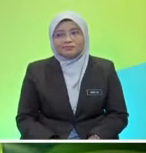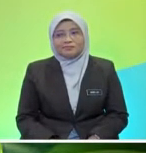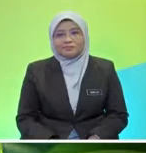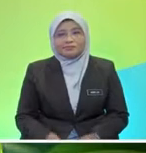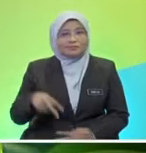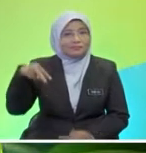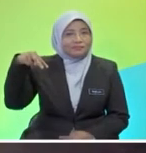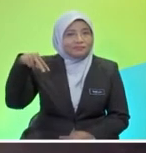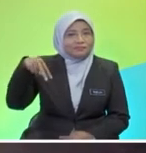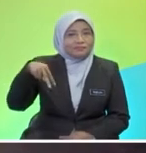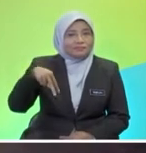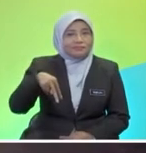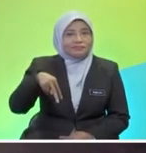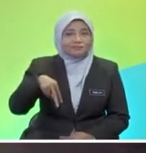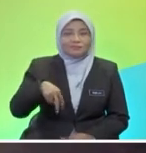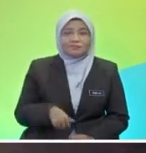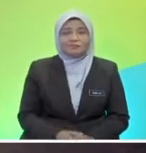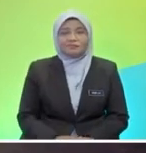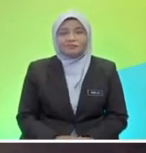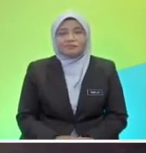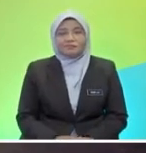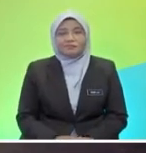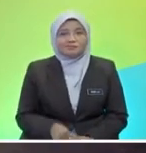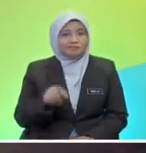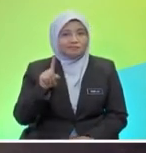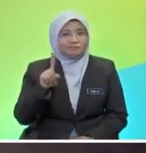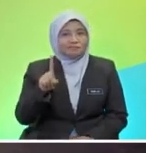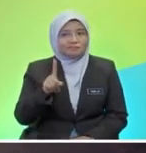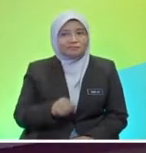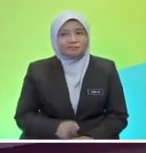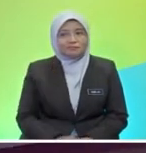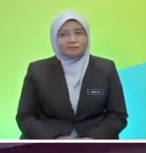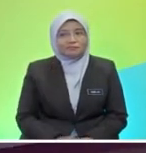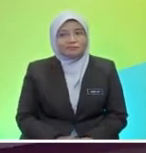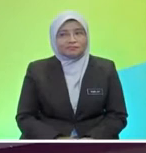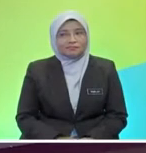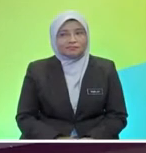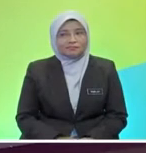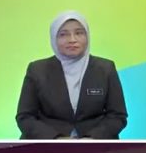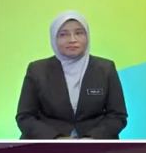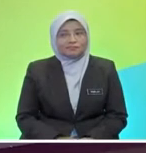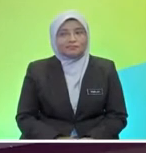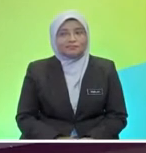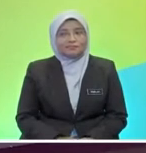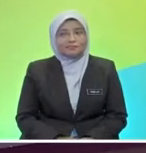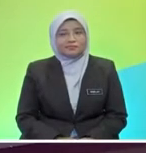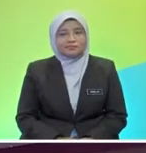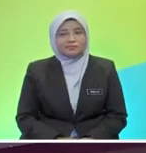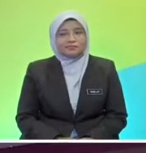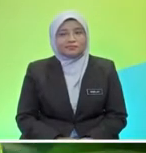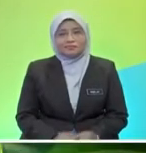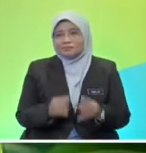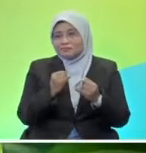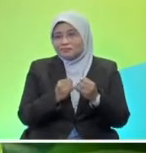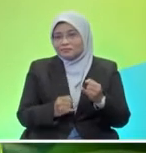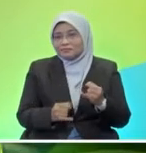on our feet. Okay. One we call it foot. Both we call it feet. Mm-hmm. And the last one